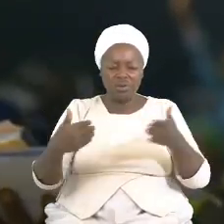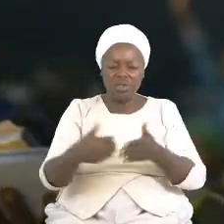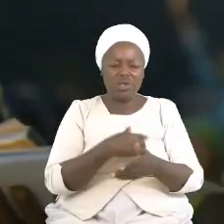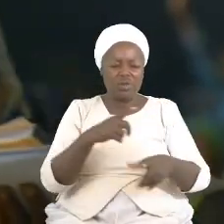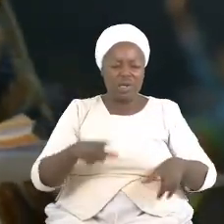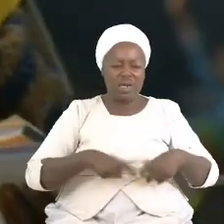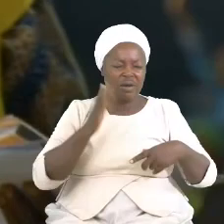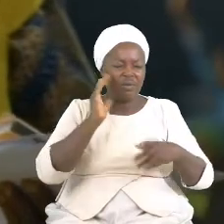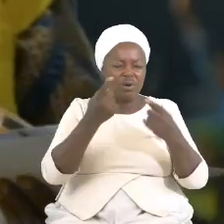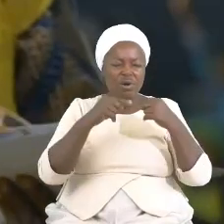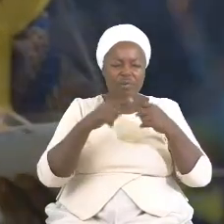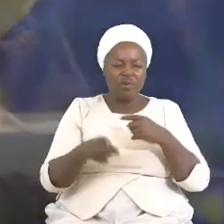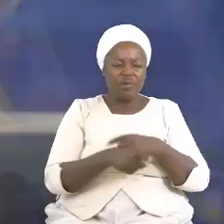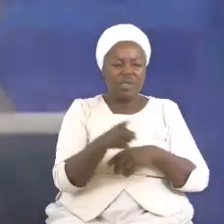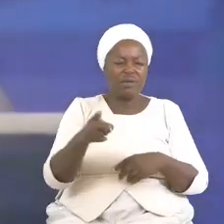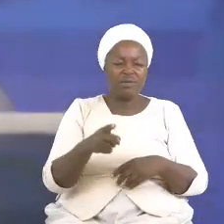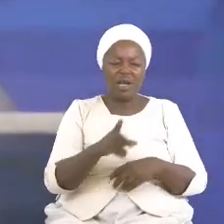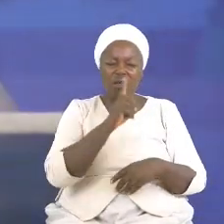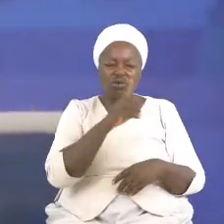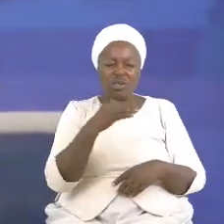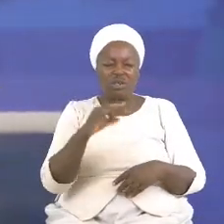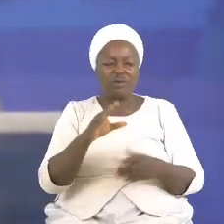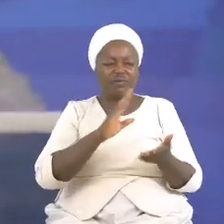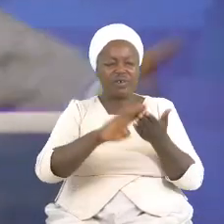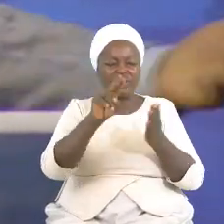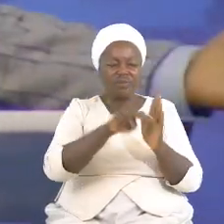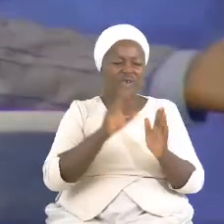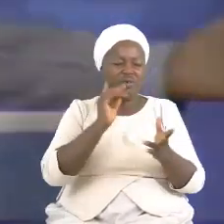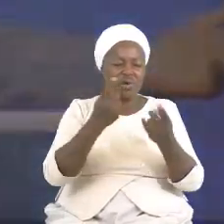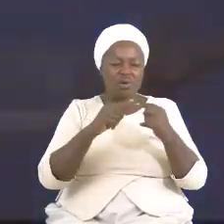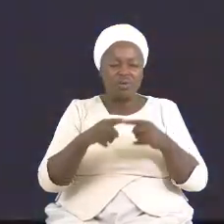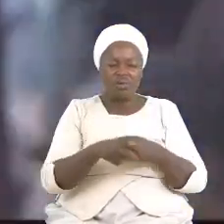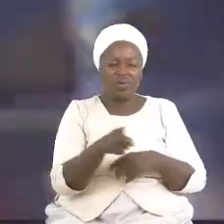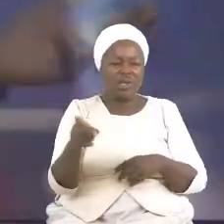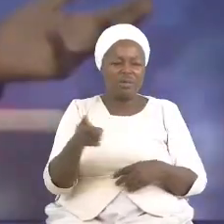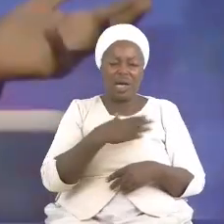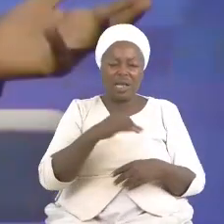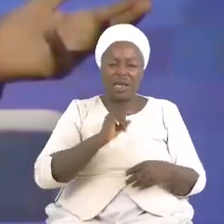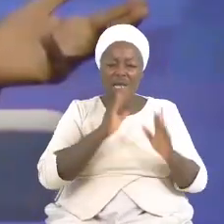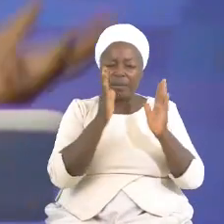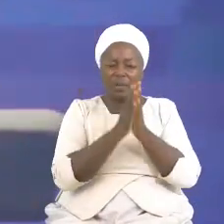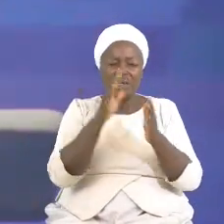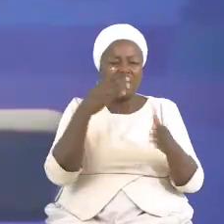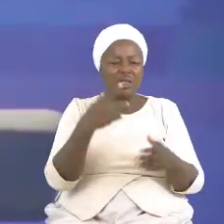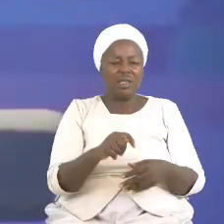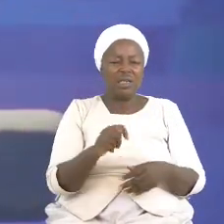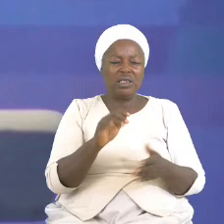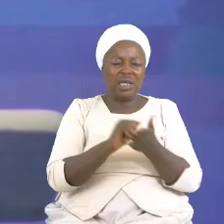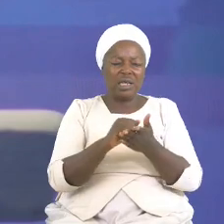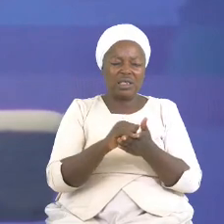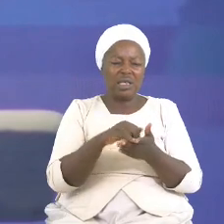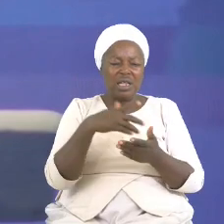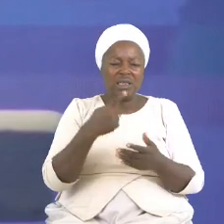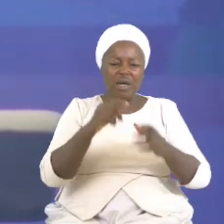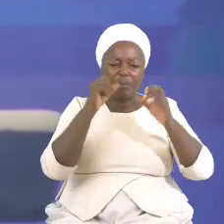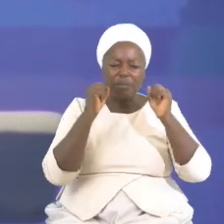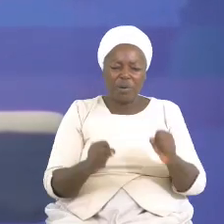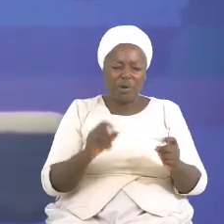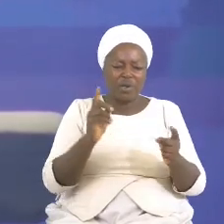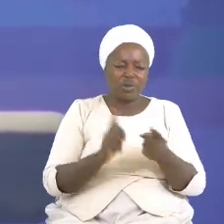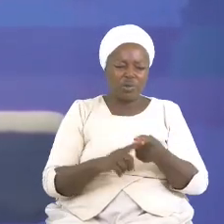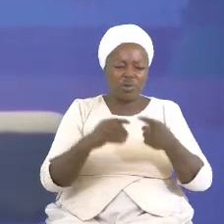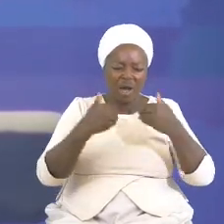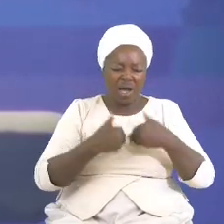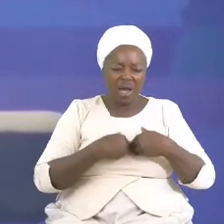them. Assurance of forgiveness will come to them. And I pray the power to have righteous